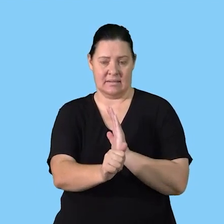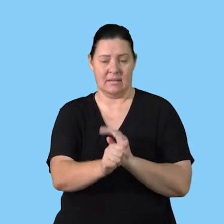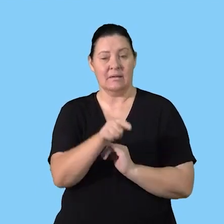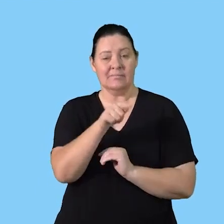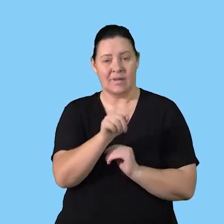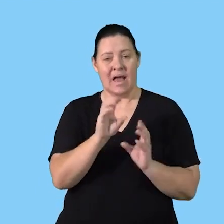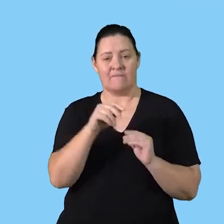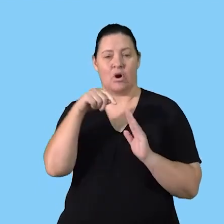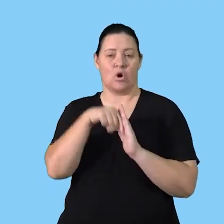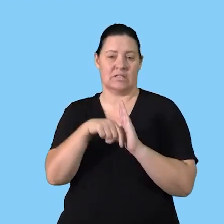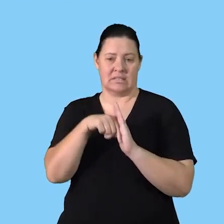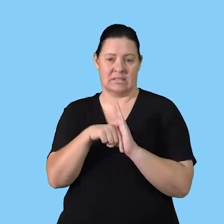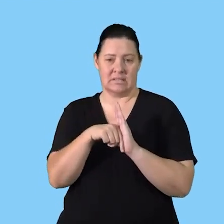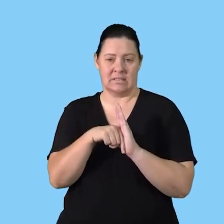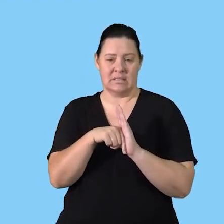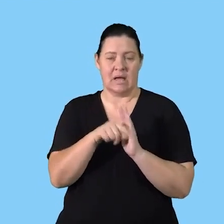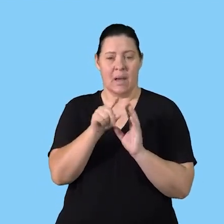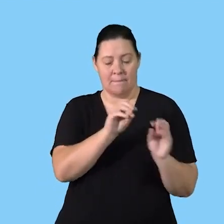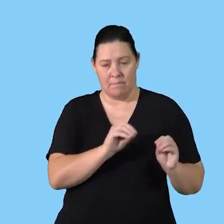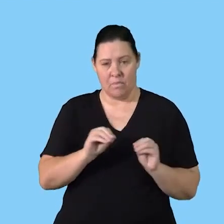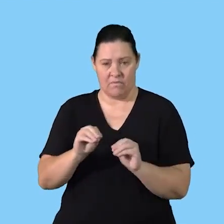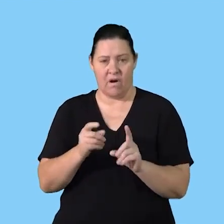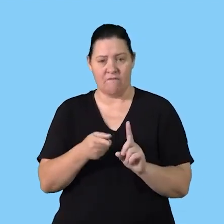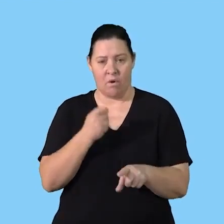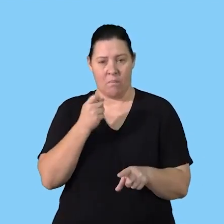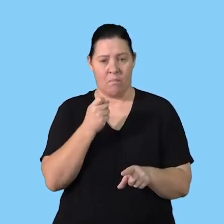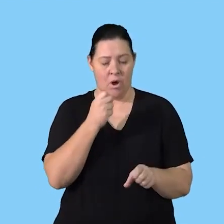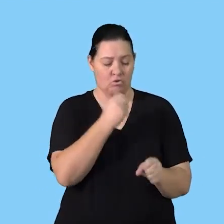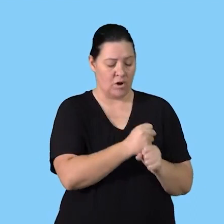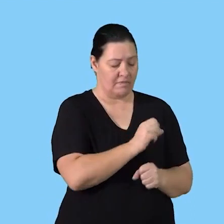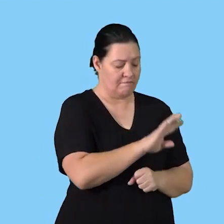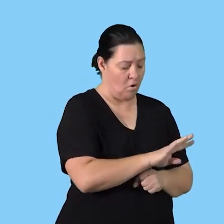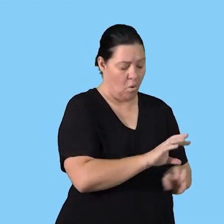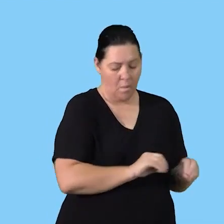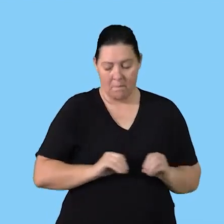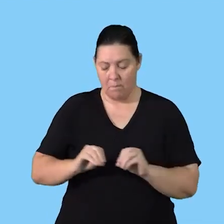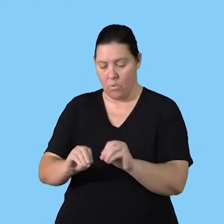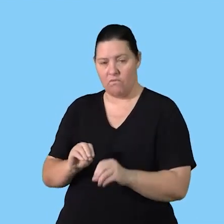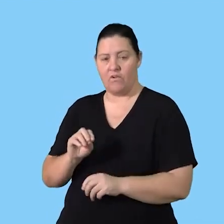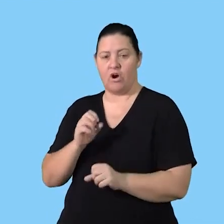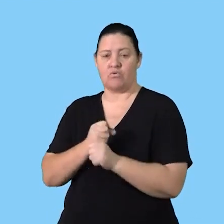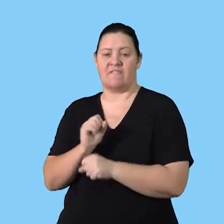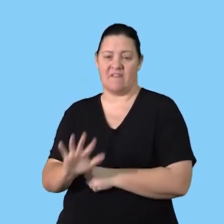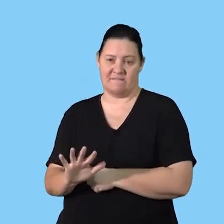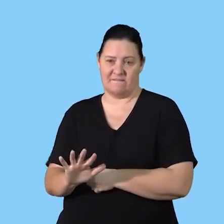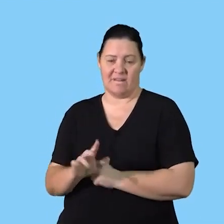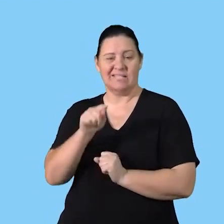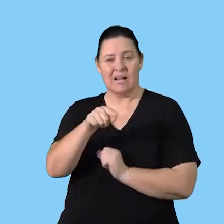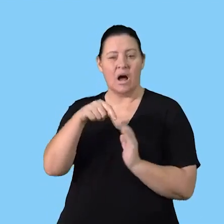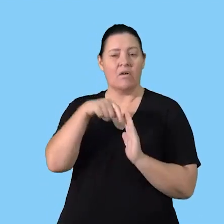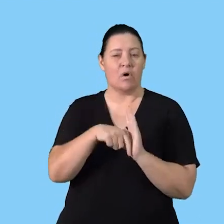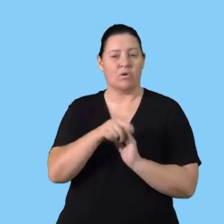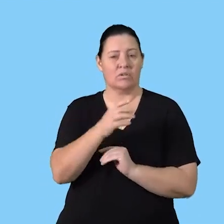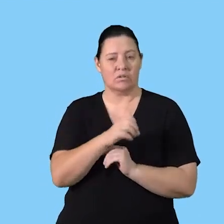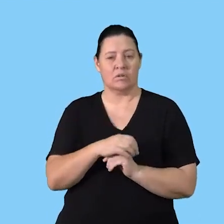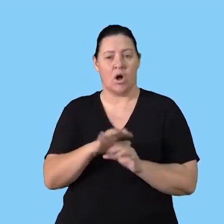map skills, there's content that has been moved from Grade 4 to Grade 5, the content that